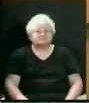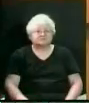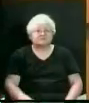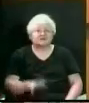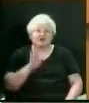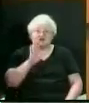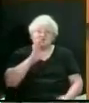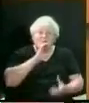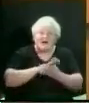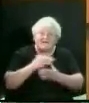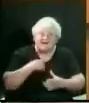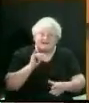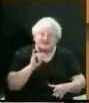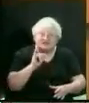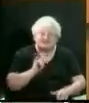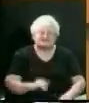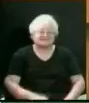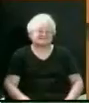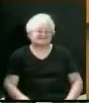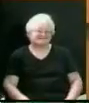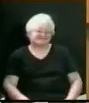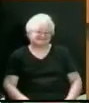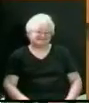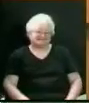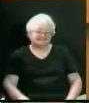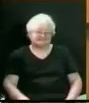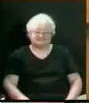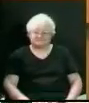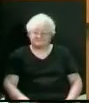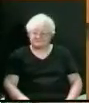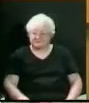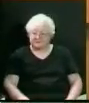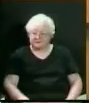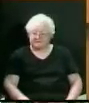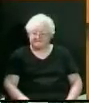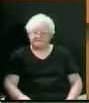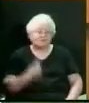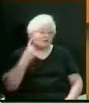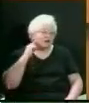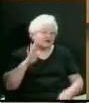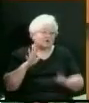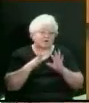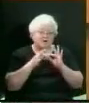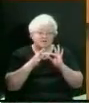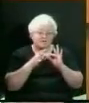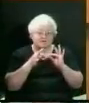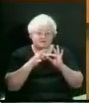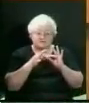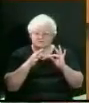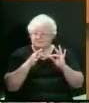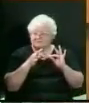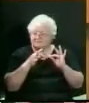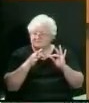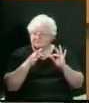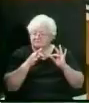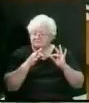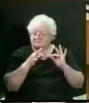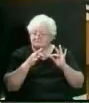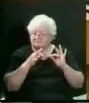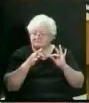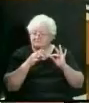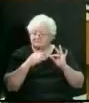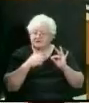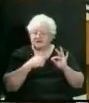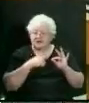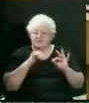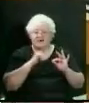I think out of respect, I'm sure he would like to vote, but Commissioner Bowles, we'll hear your comments, and then we'll. Well, I would like to